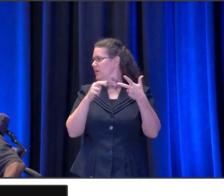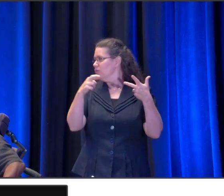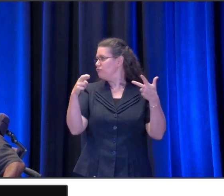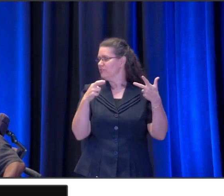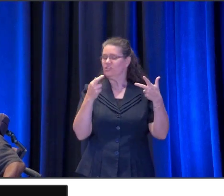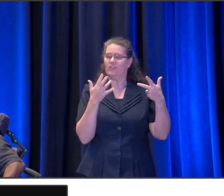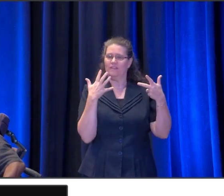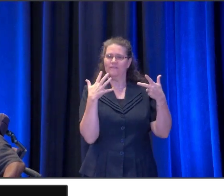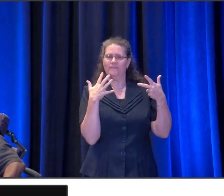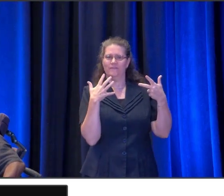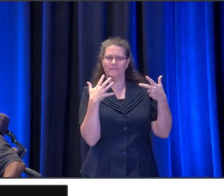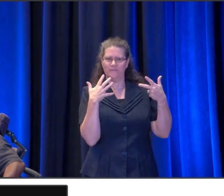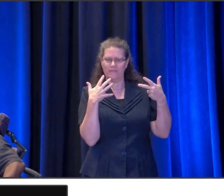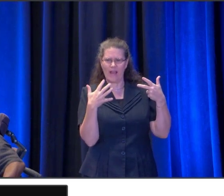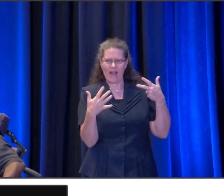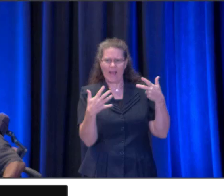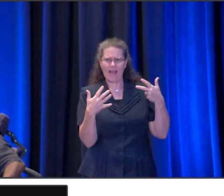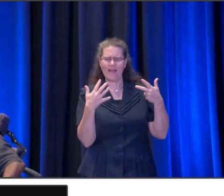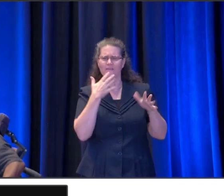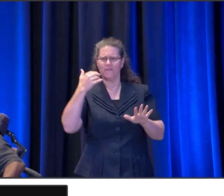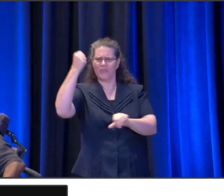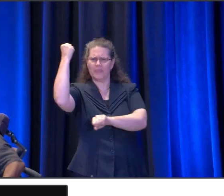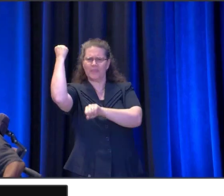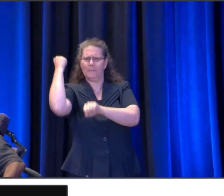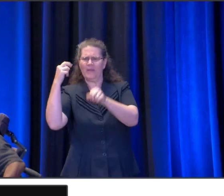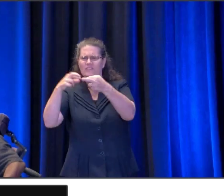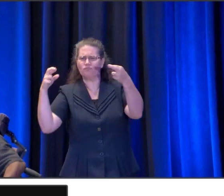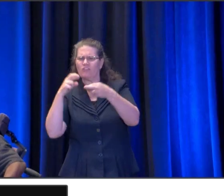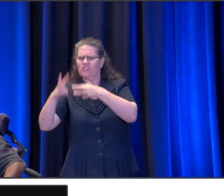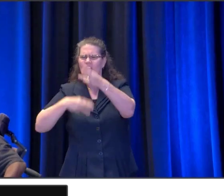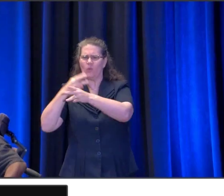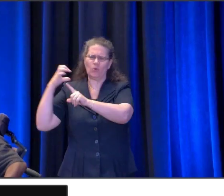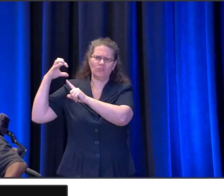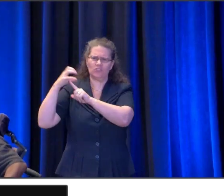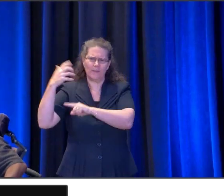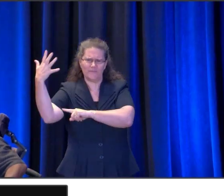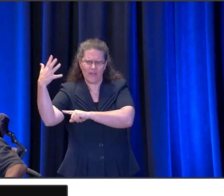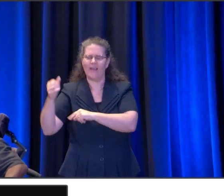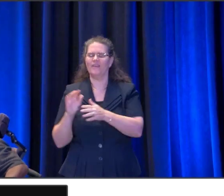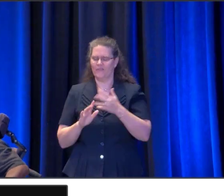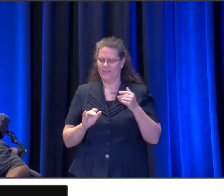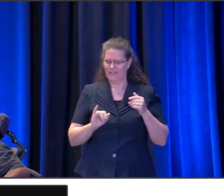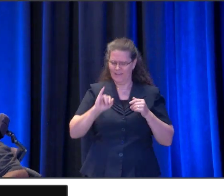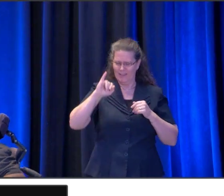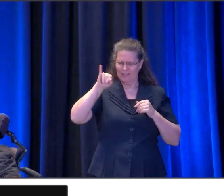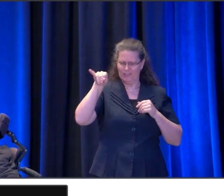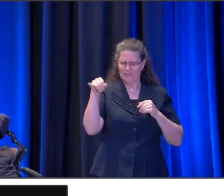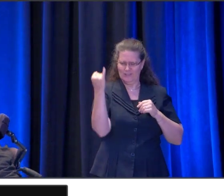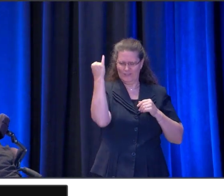Region 5, the best region in the world, Jennifer Kersey.